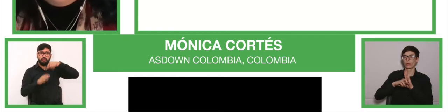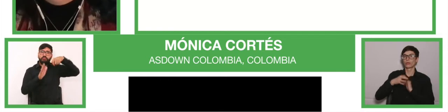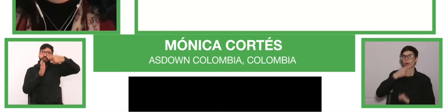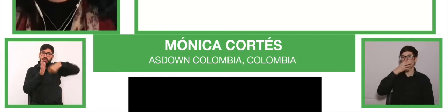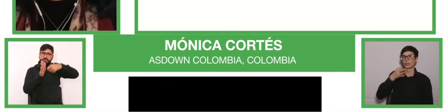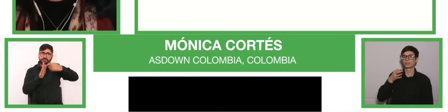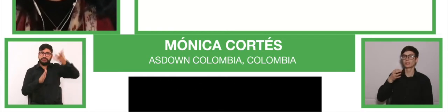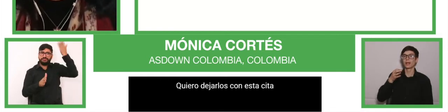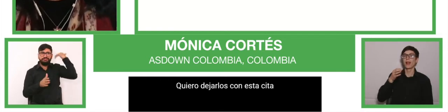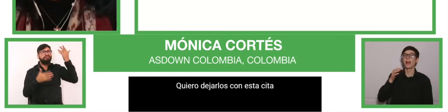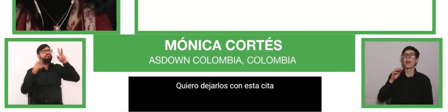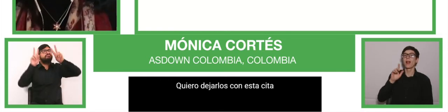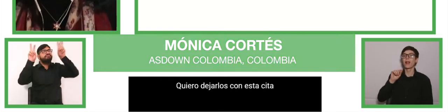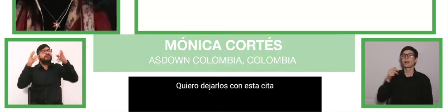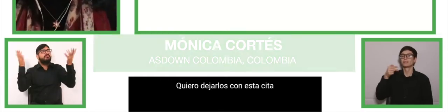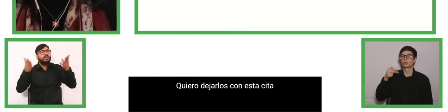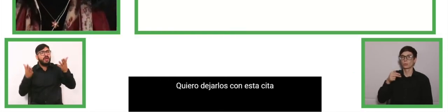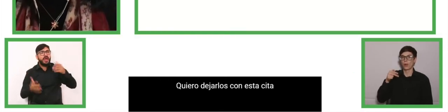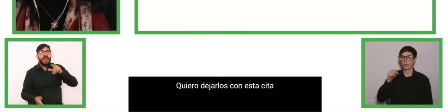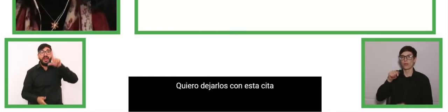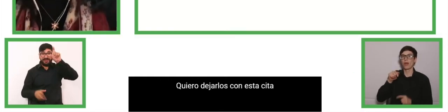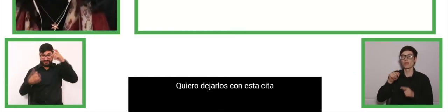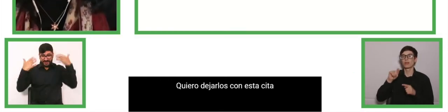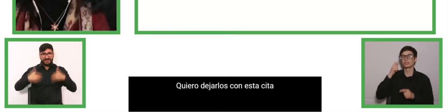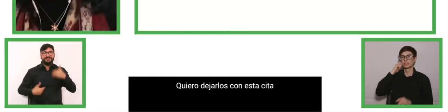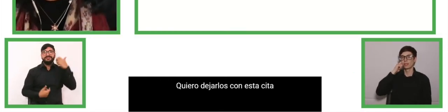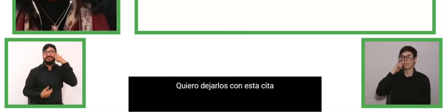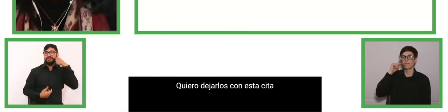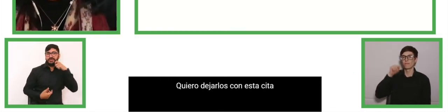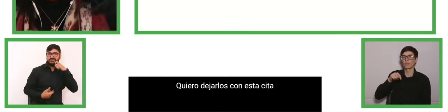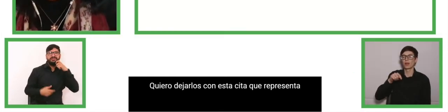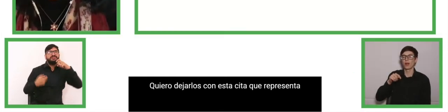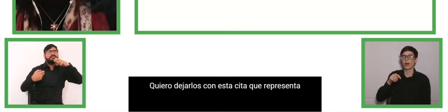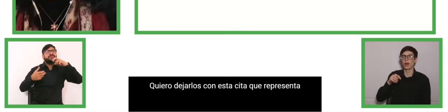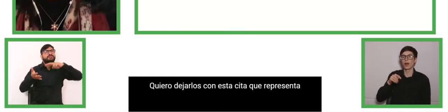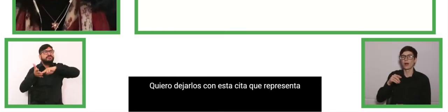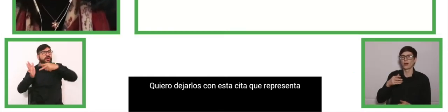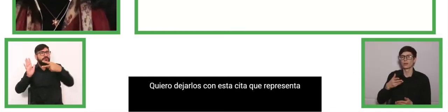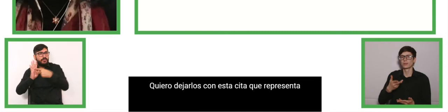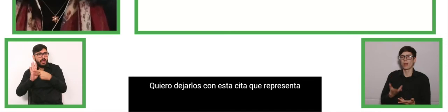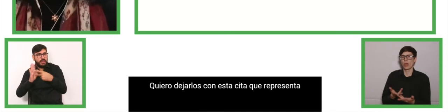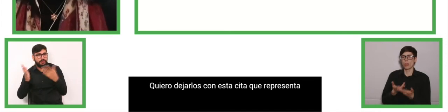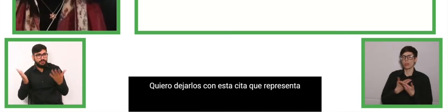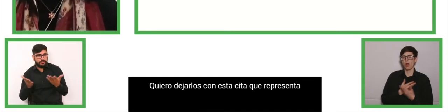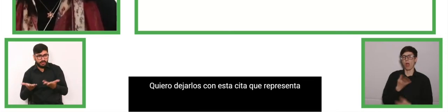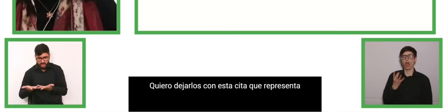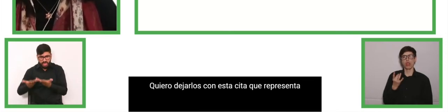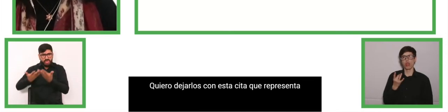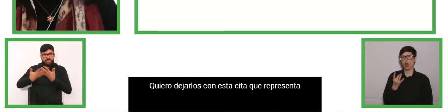Sexuality as our deepest oppression, as our deepest pain.